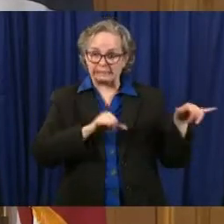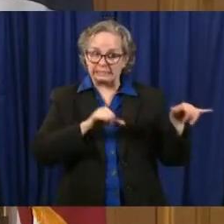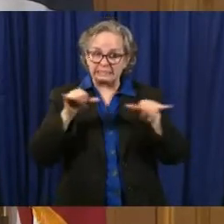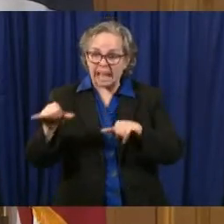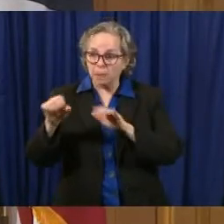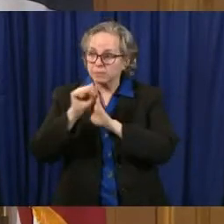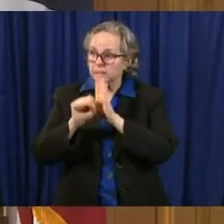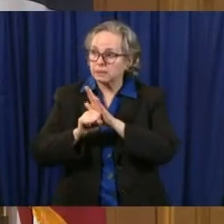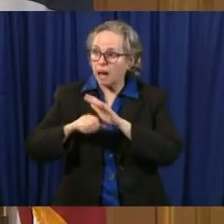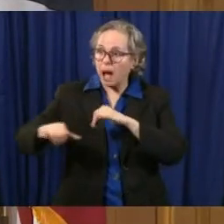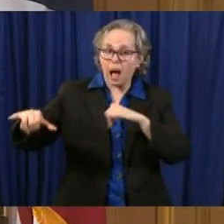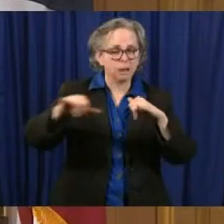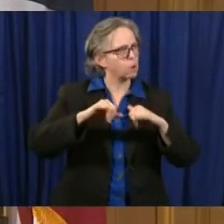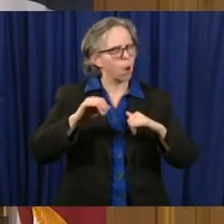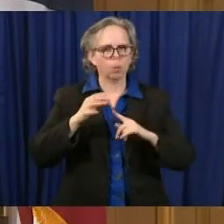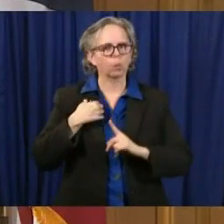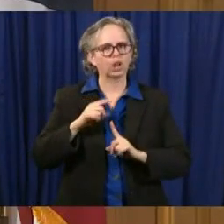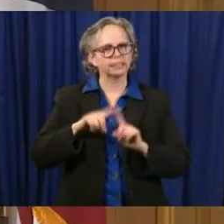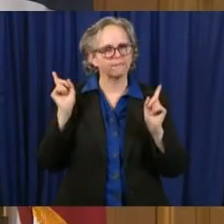Every state is unique.